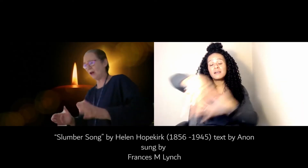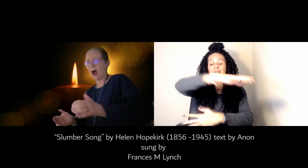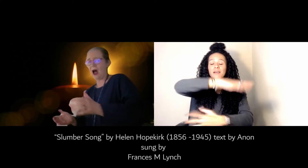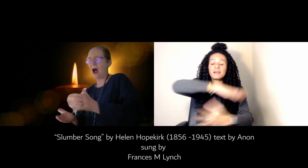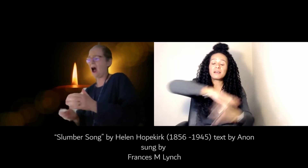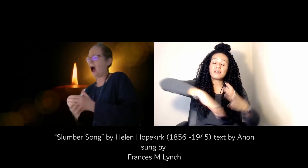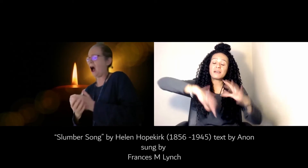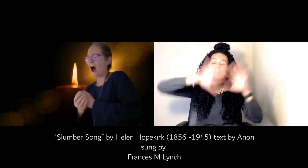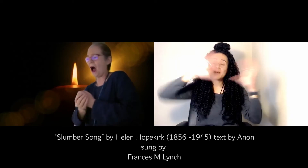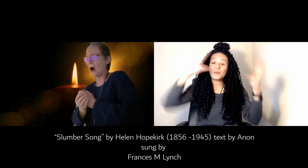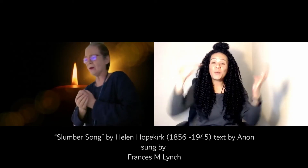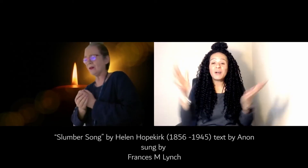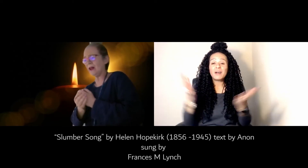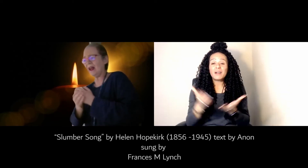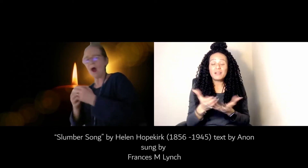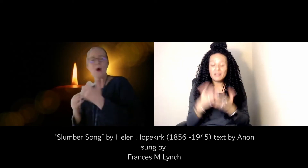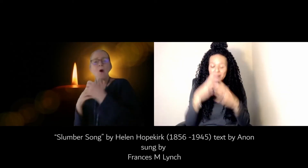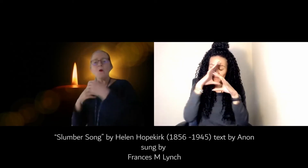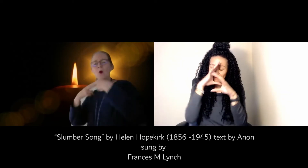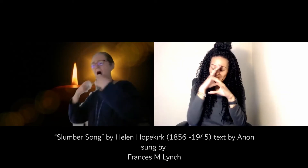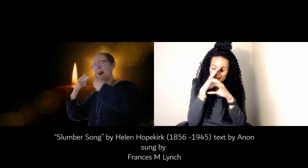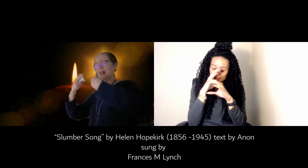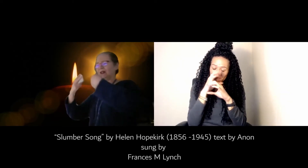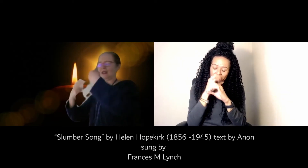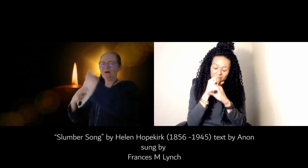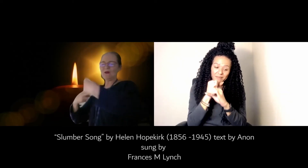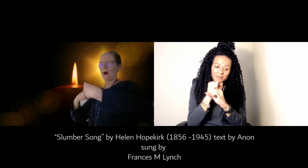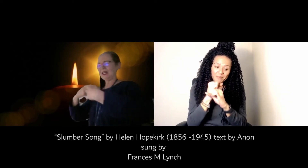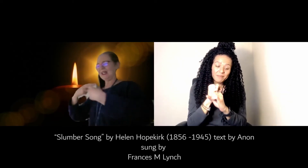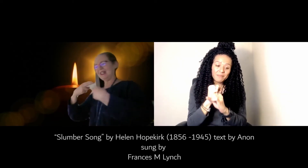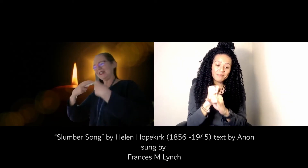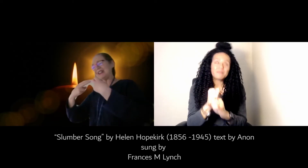slumber round thee, wondrous